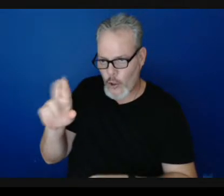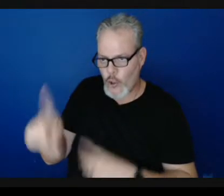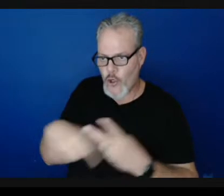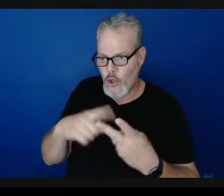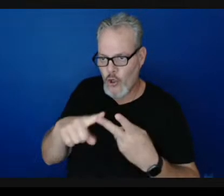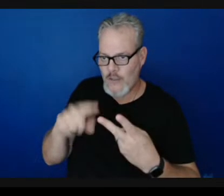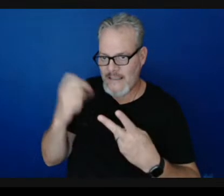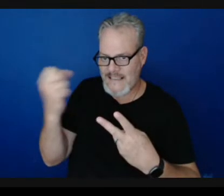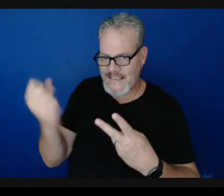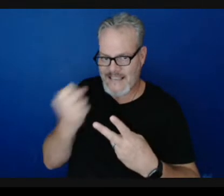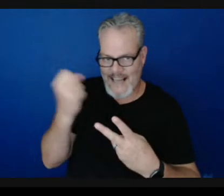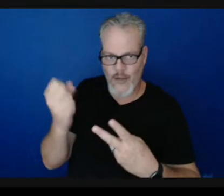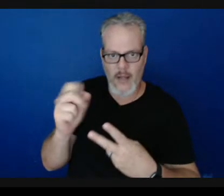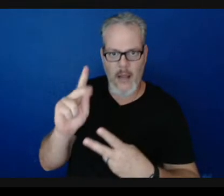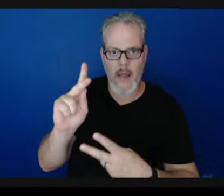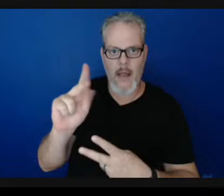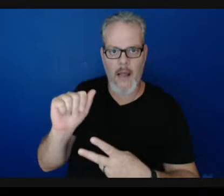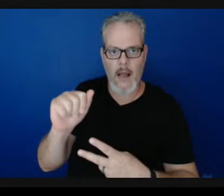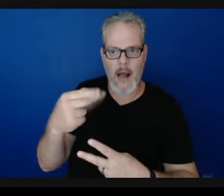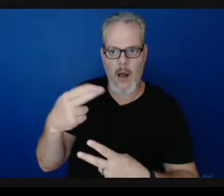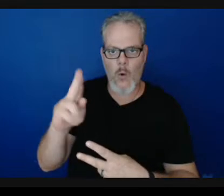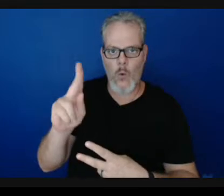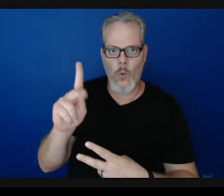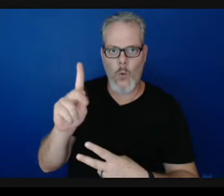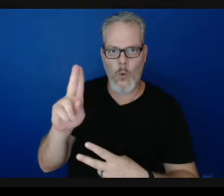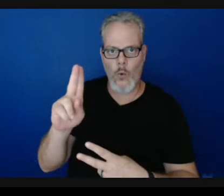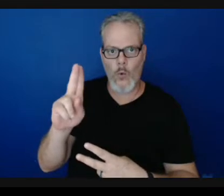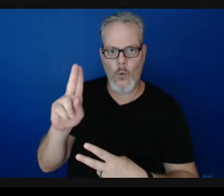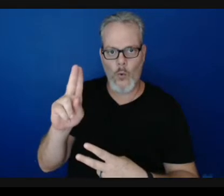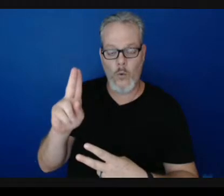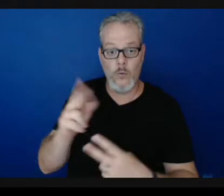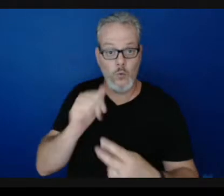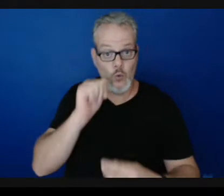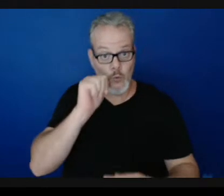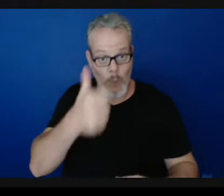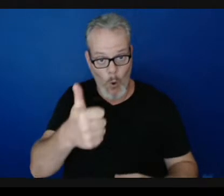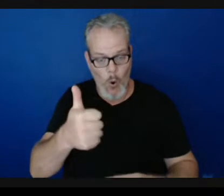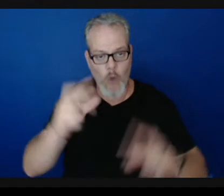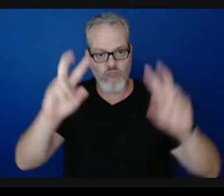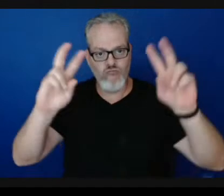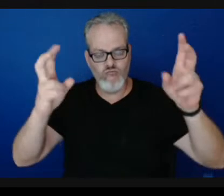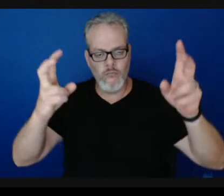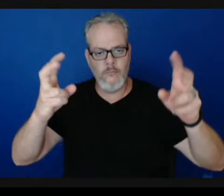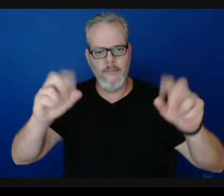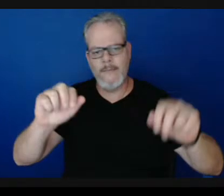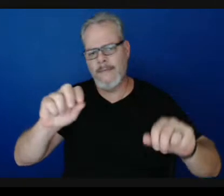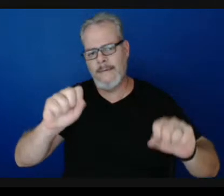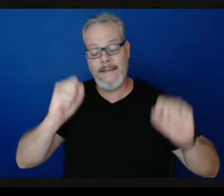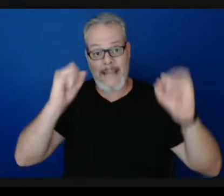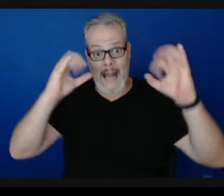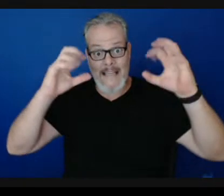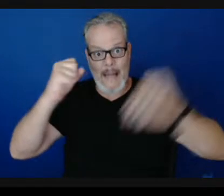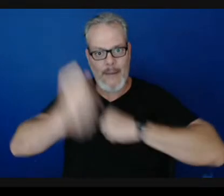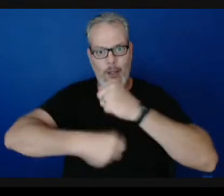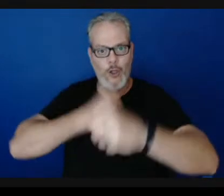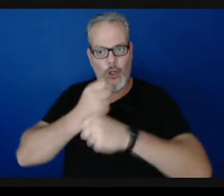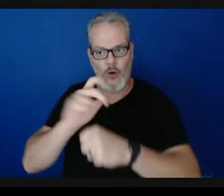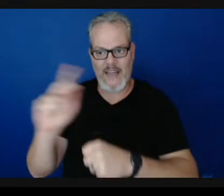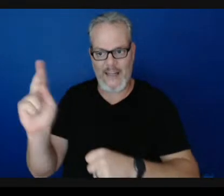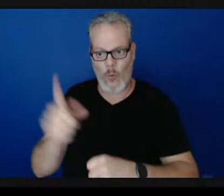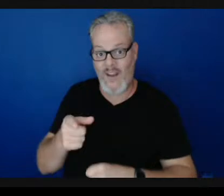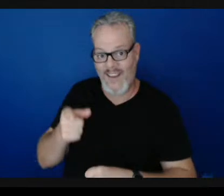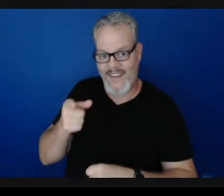Kahuku unit. Friday, tomorrow, it is a dynamic year at Kīlauea. This is Matt Patrick,